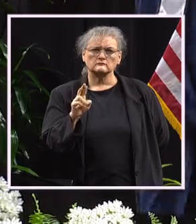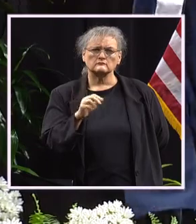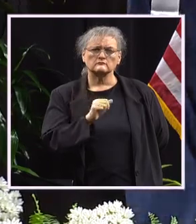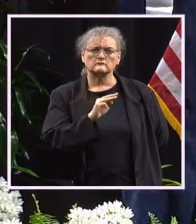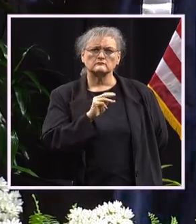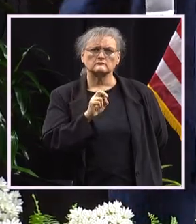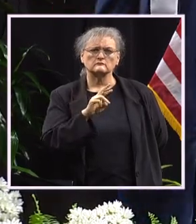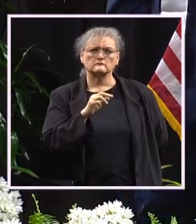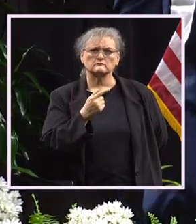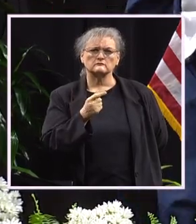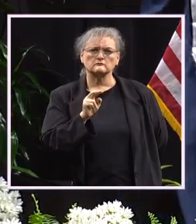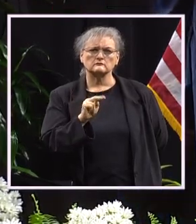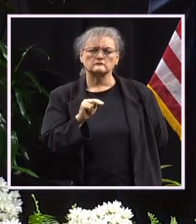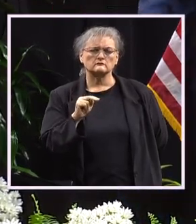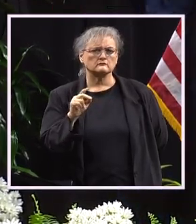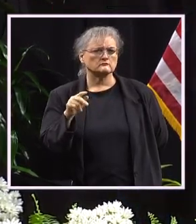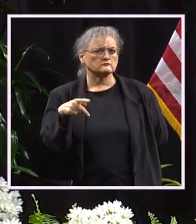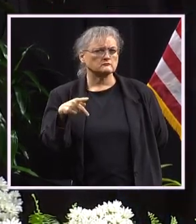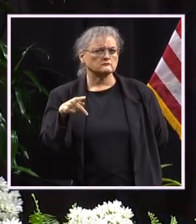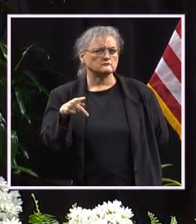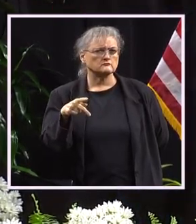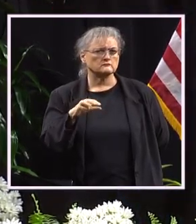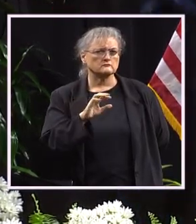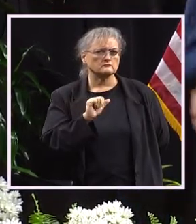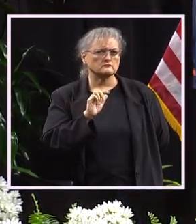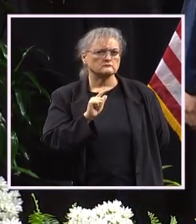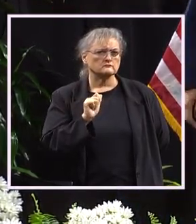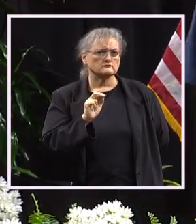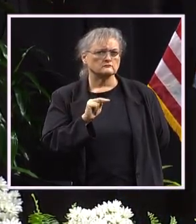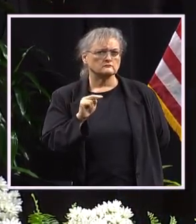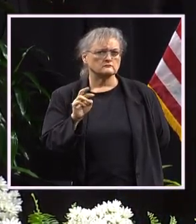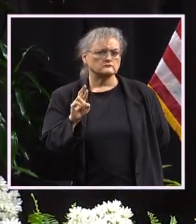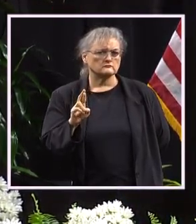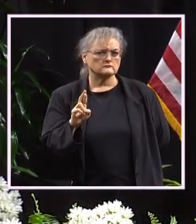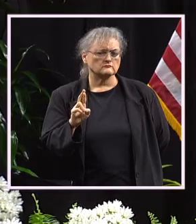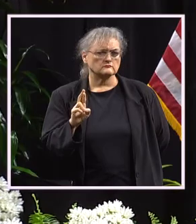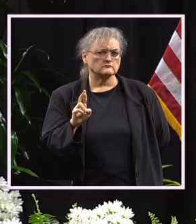Morgan William Keel. Alan Rendon.